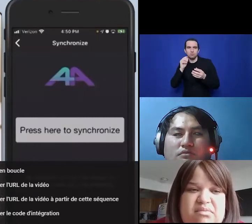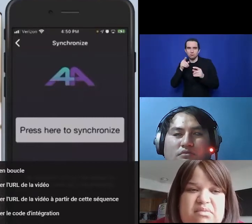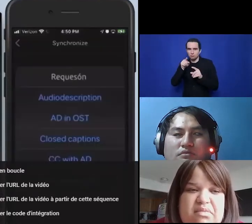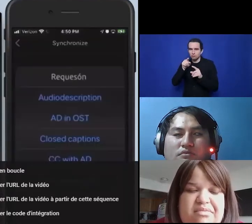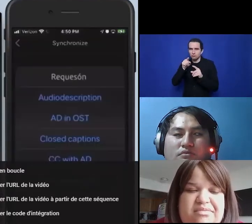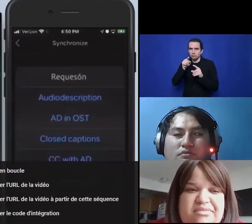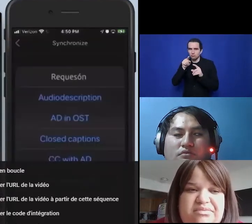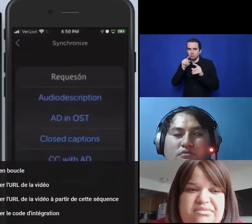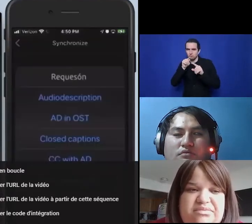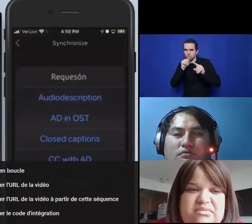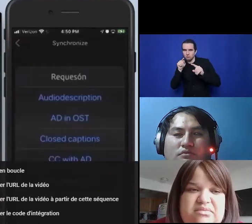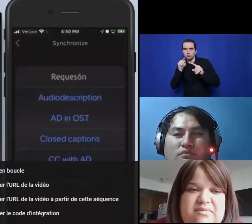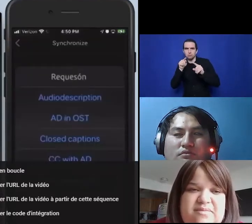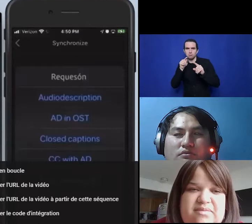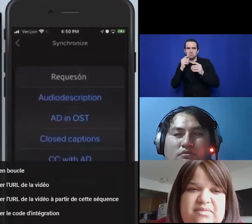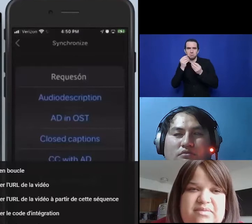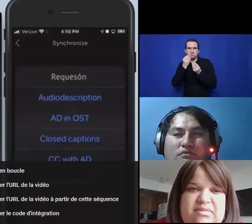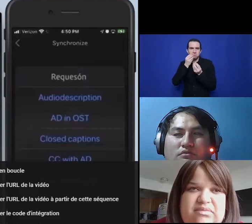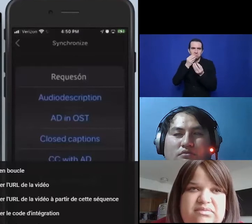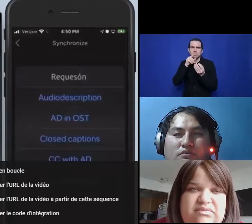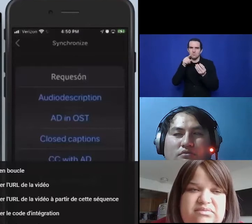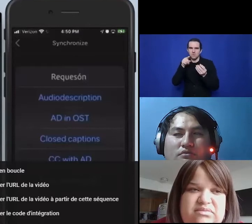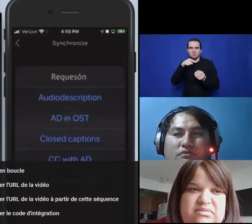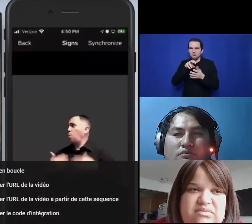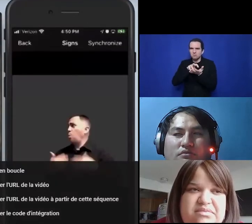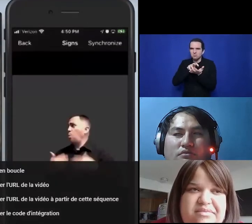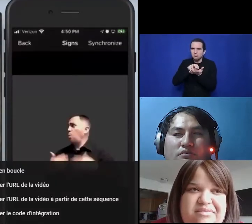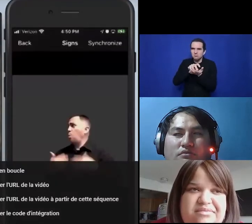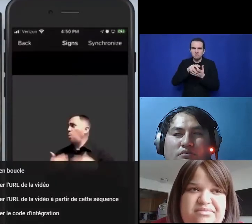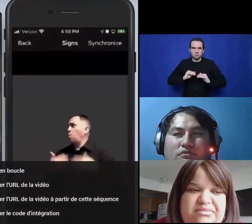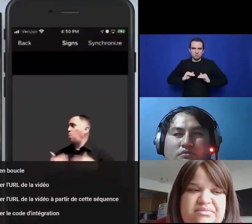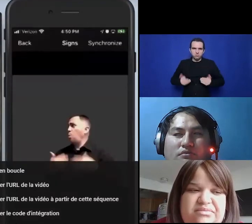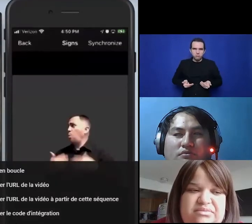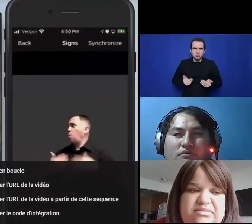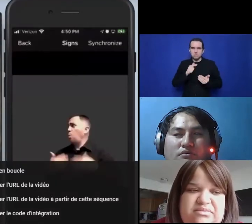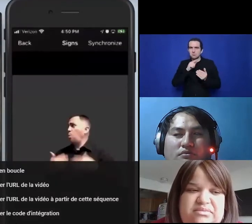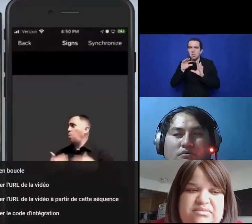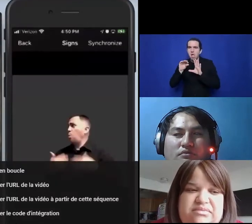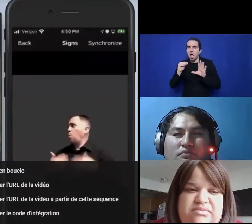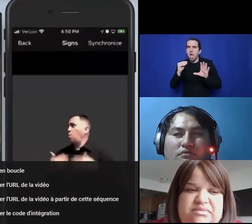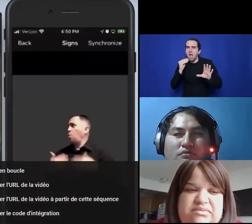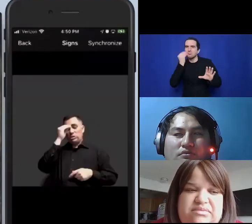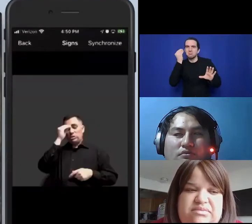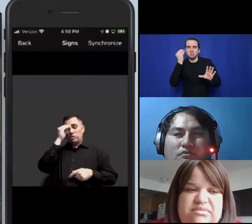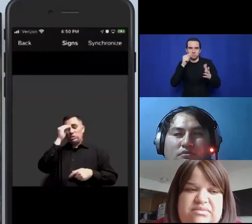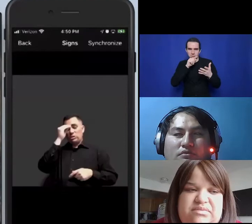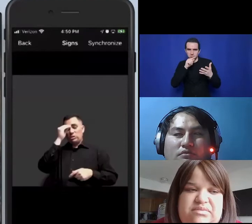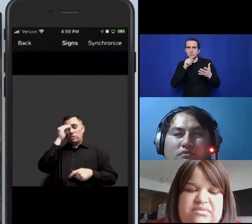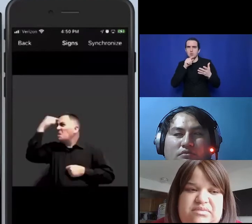In the intérprete. A, we have a Evidentemente frame with an muchacho tiene una interpreter. pésima alimentación. Obviously, this guy has a really